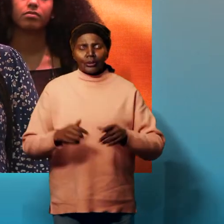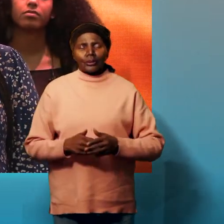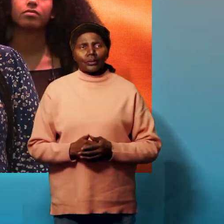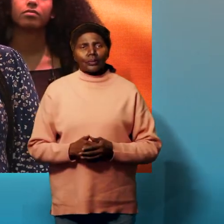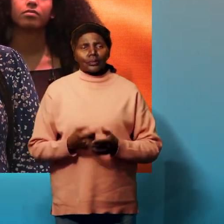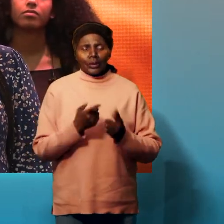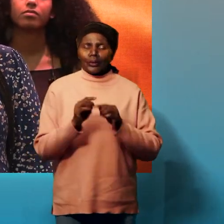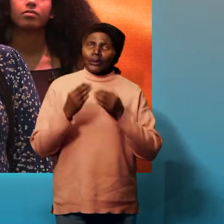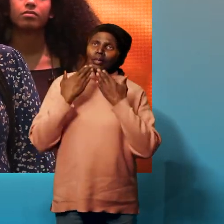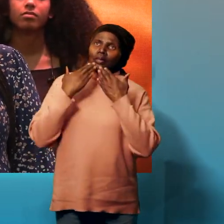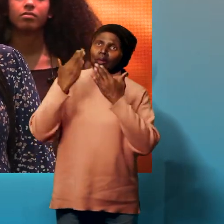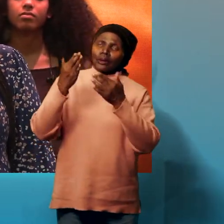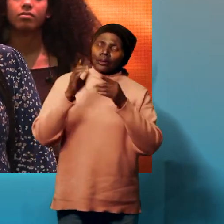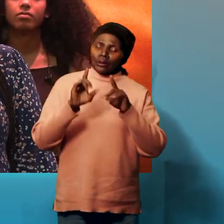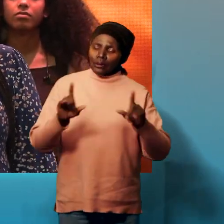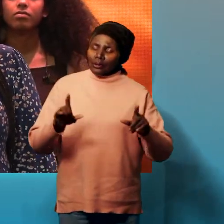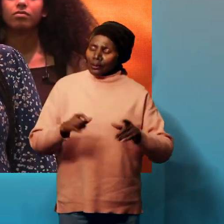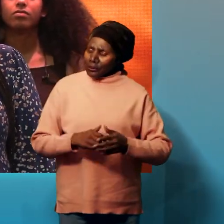We thank you.